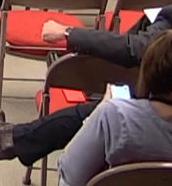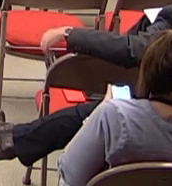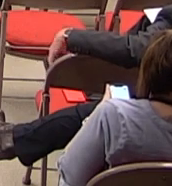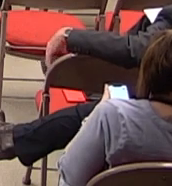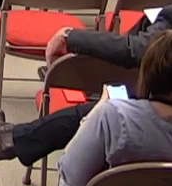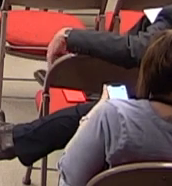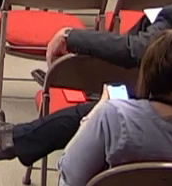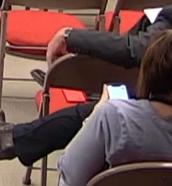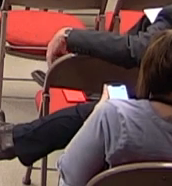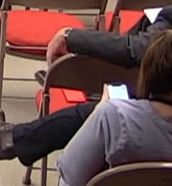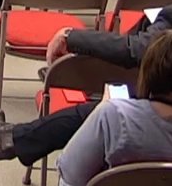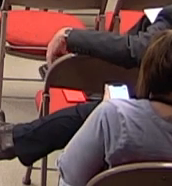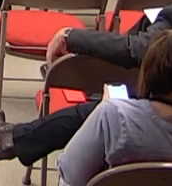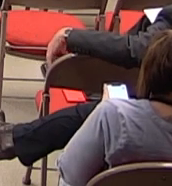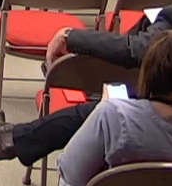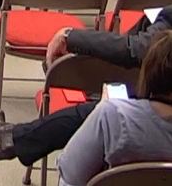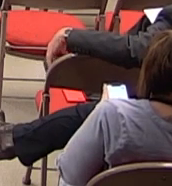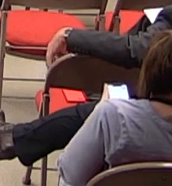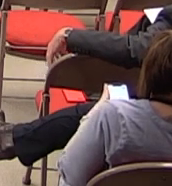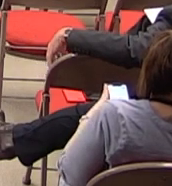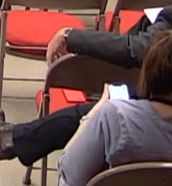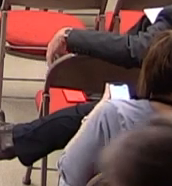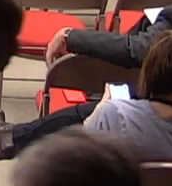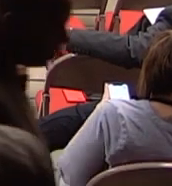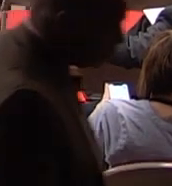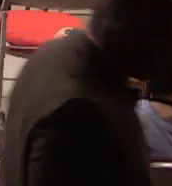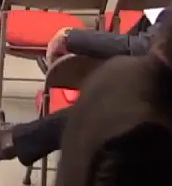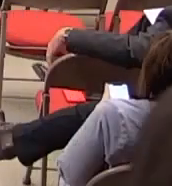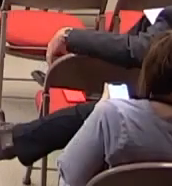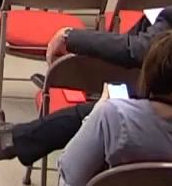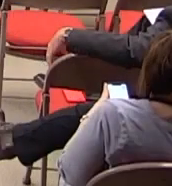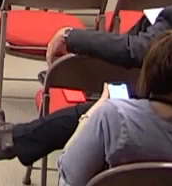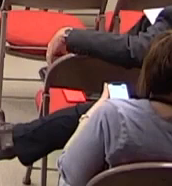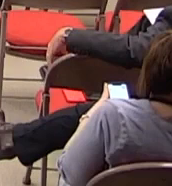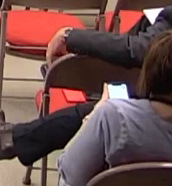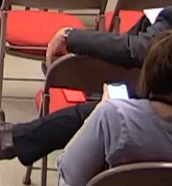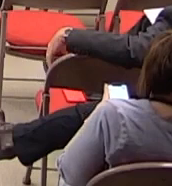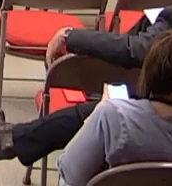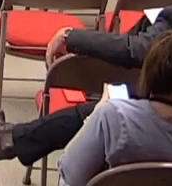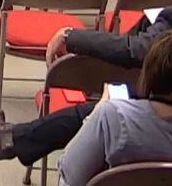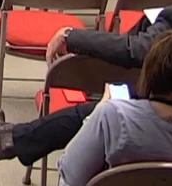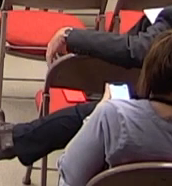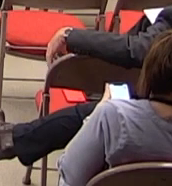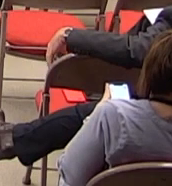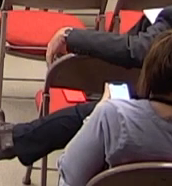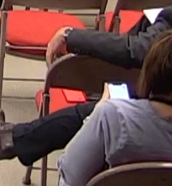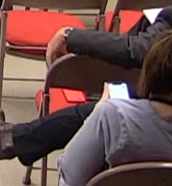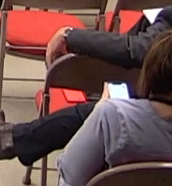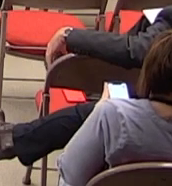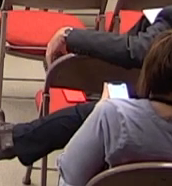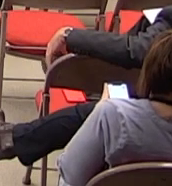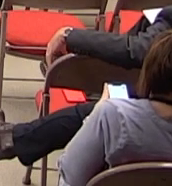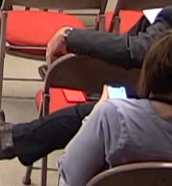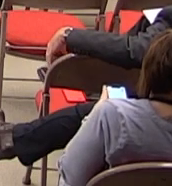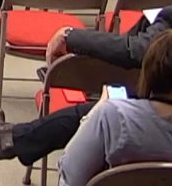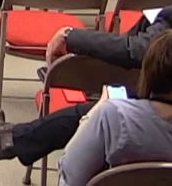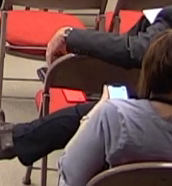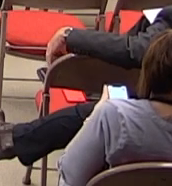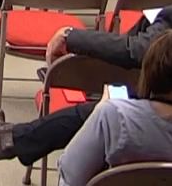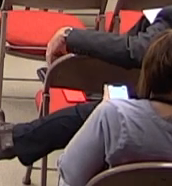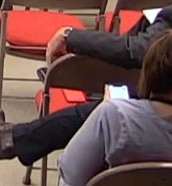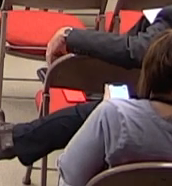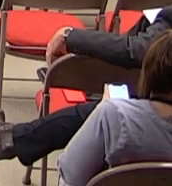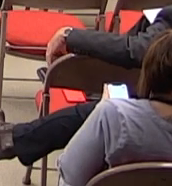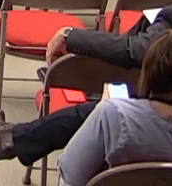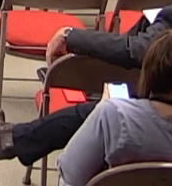send back to them or not if we do something other than agree to what the joint proposal is. So certainly the board is welcome to do that,